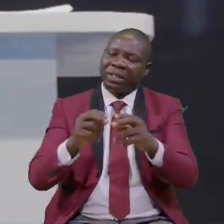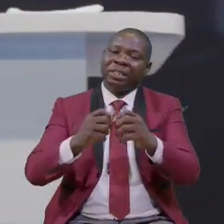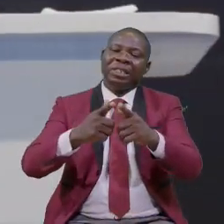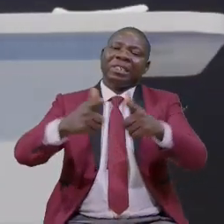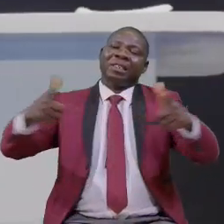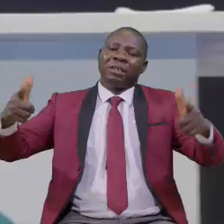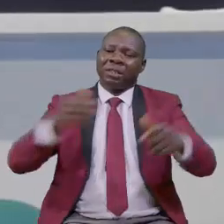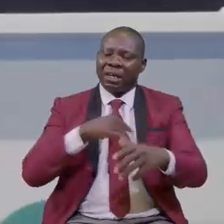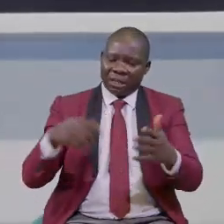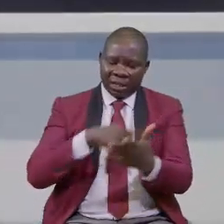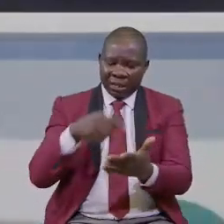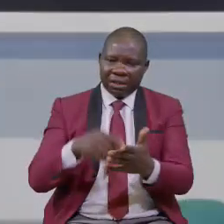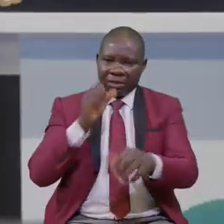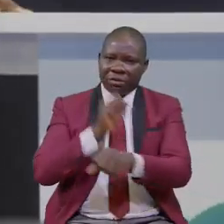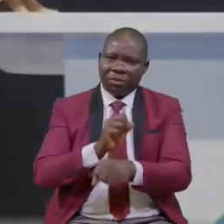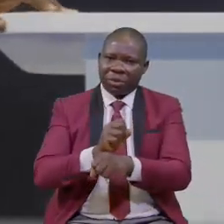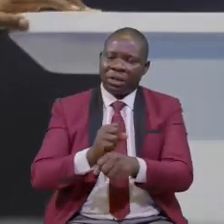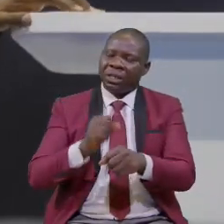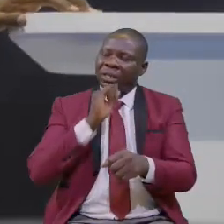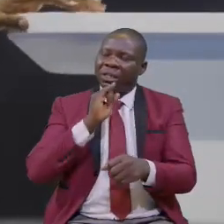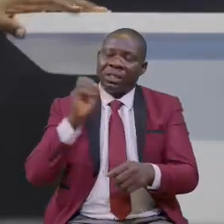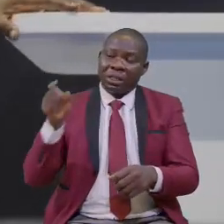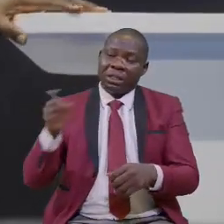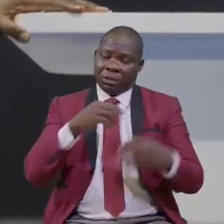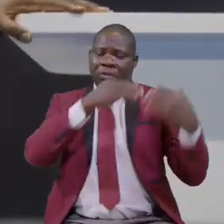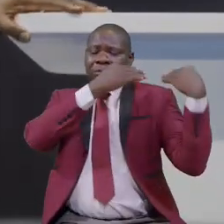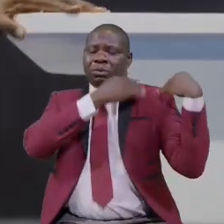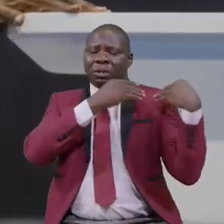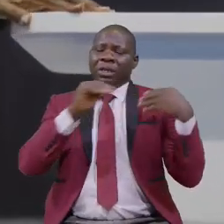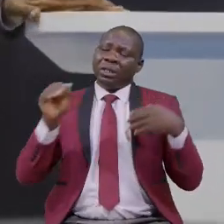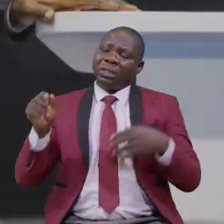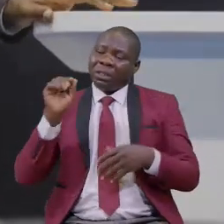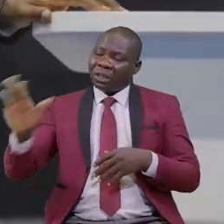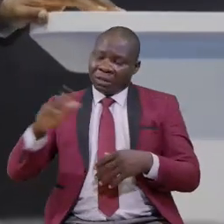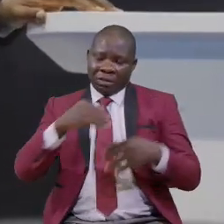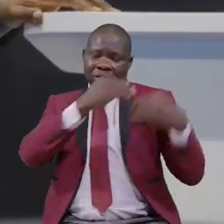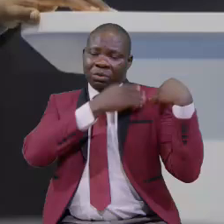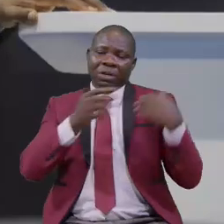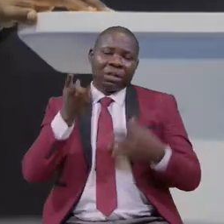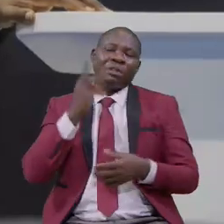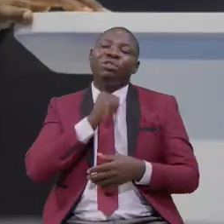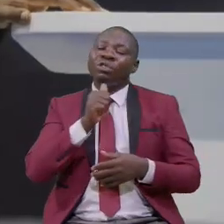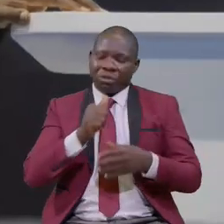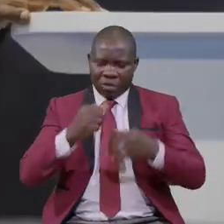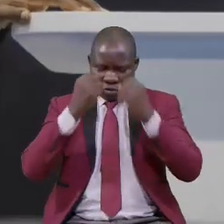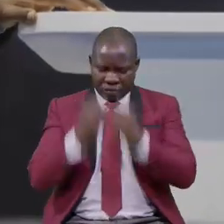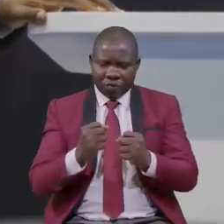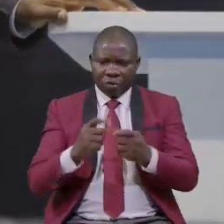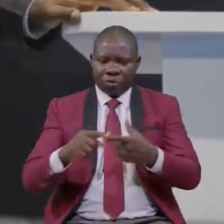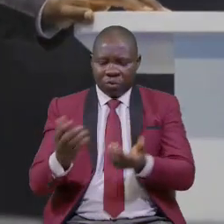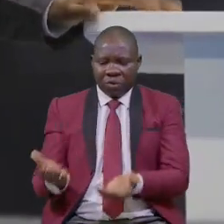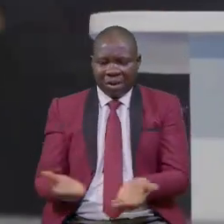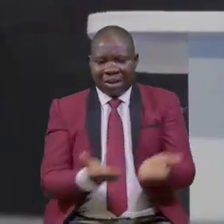this assignment, his shoulders were not strong enough to bear the weight and the load of